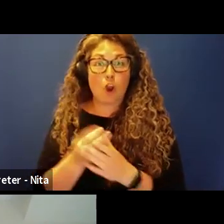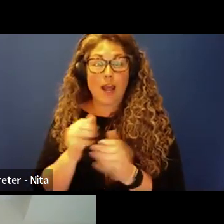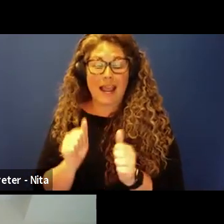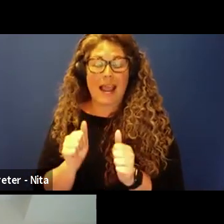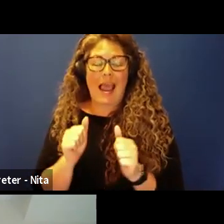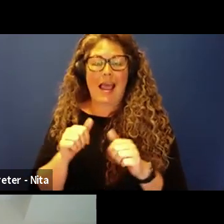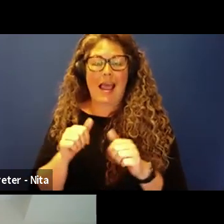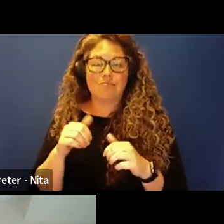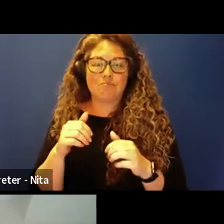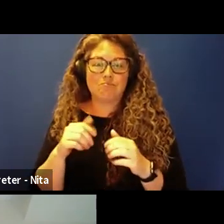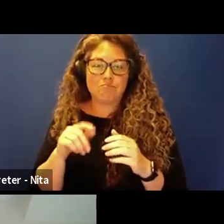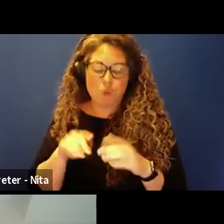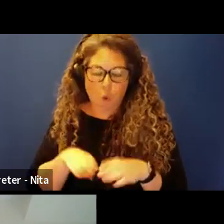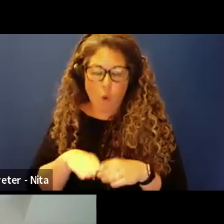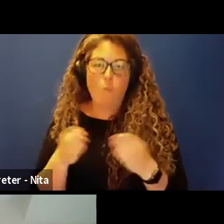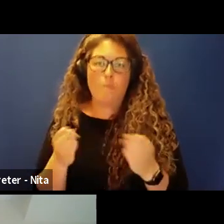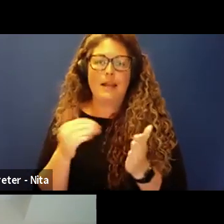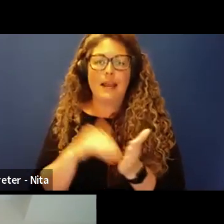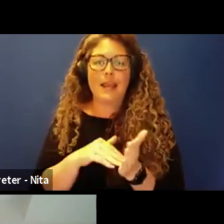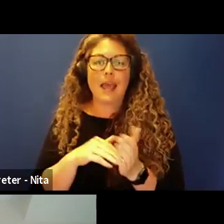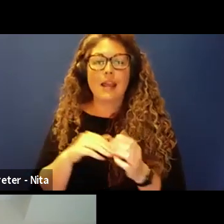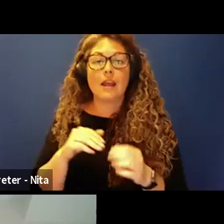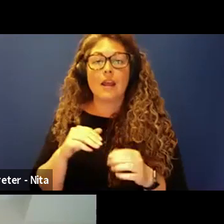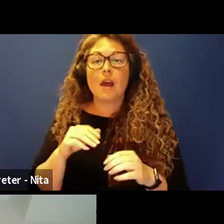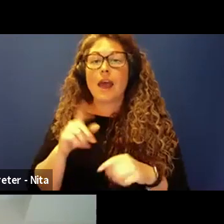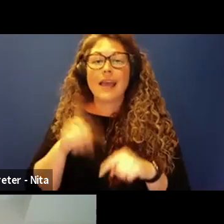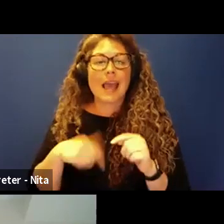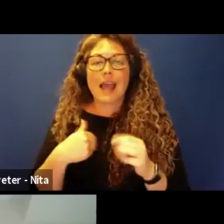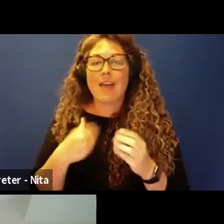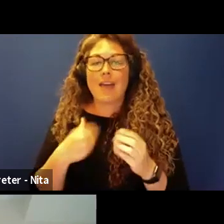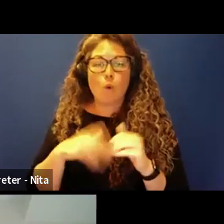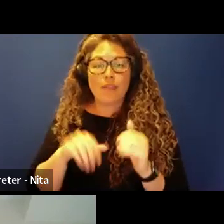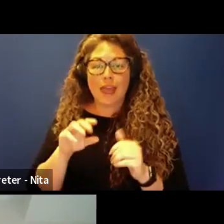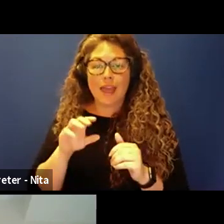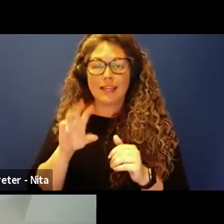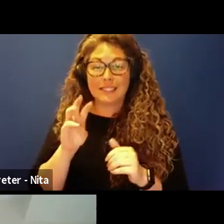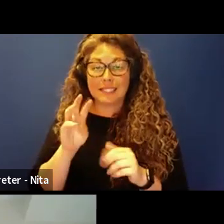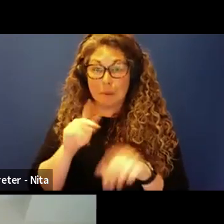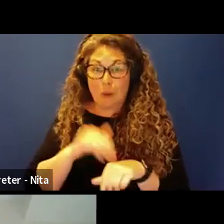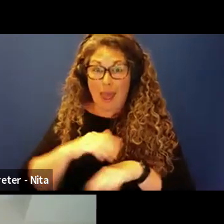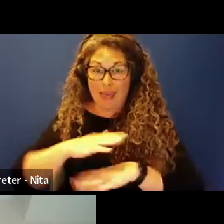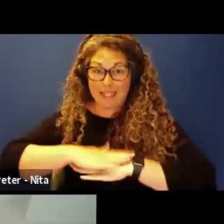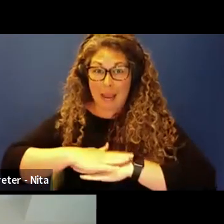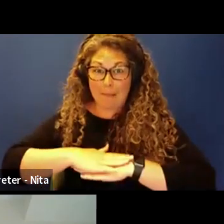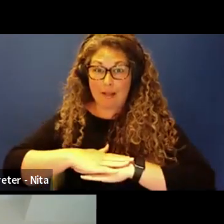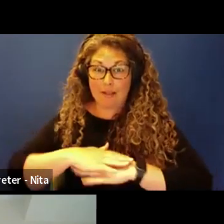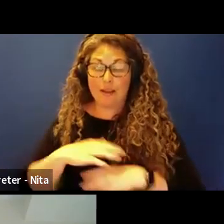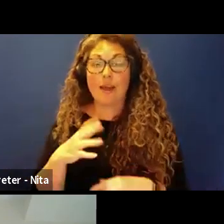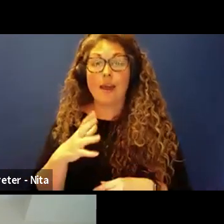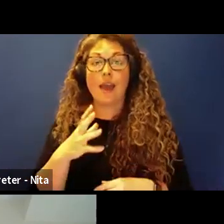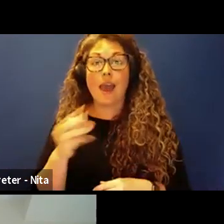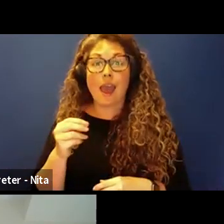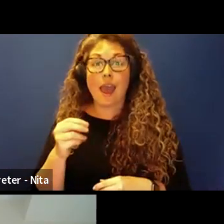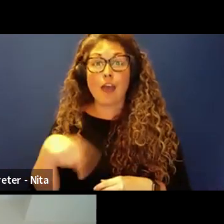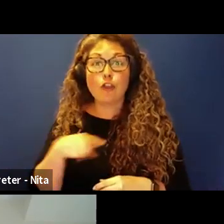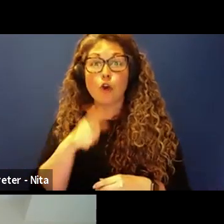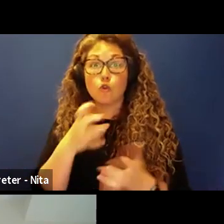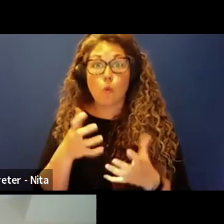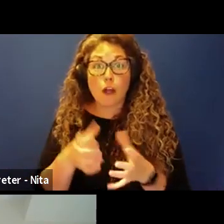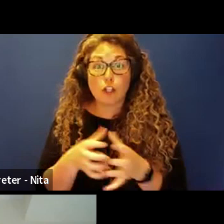table. Also, restaurants that are not prohibited for outdoor space or that want to expand their outdoor space can